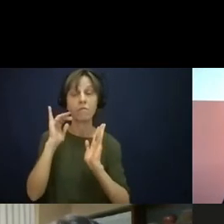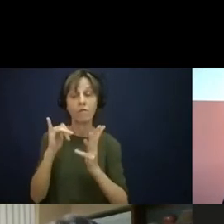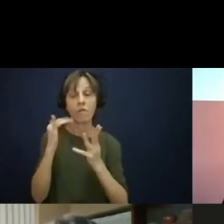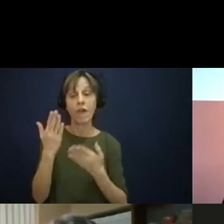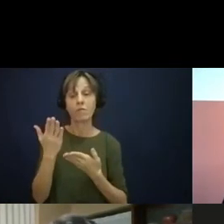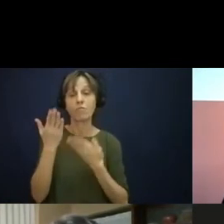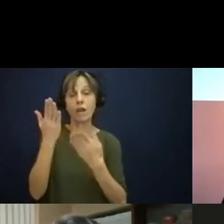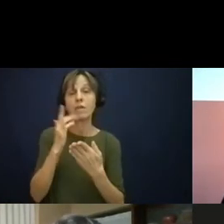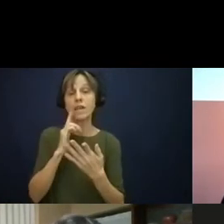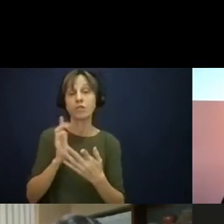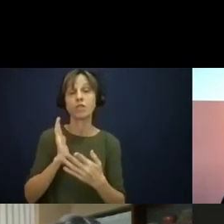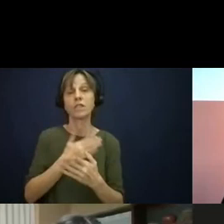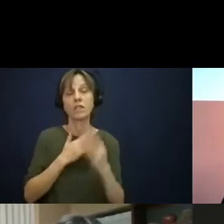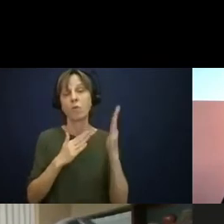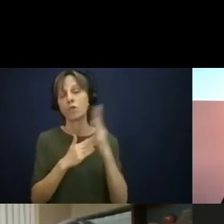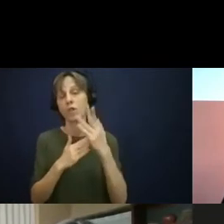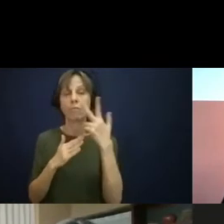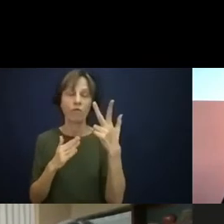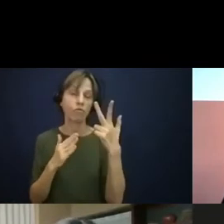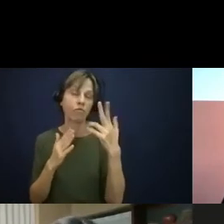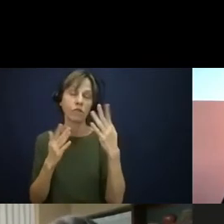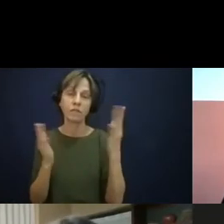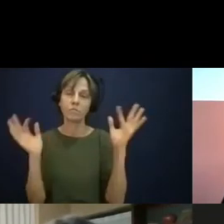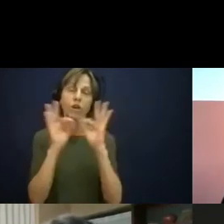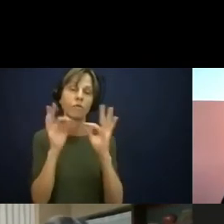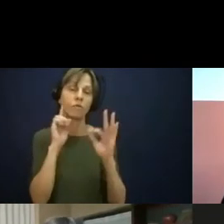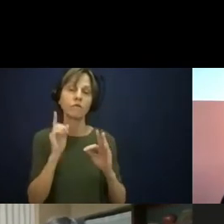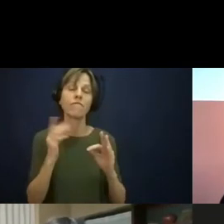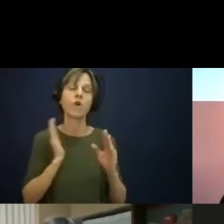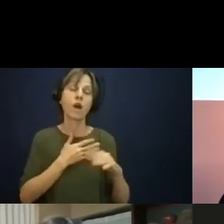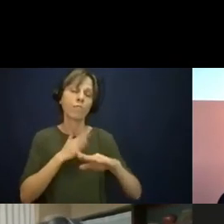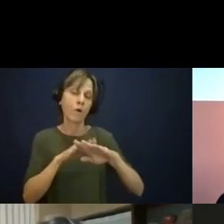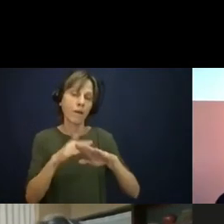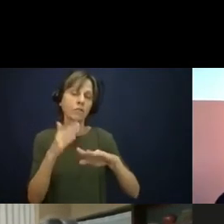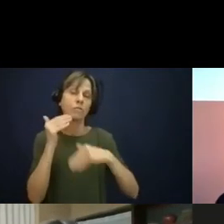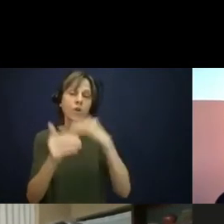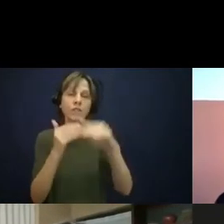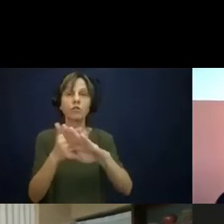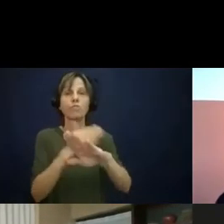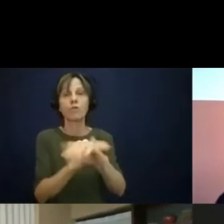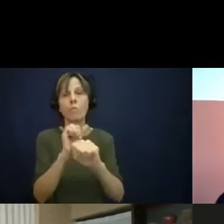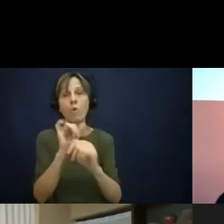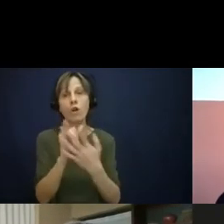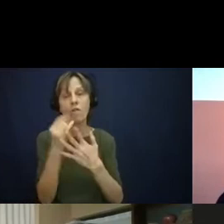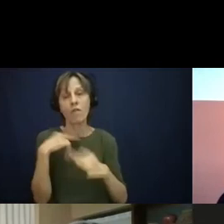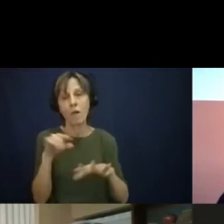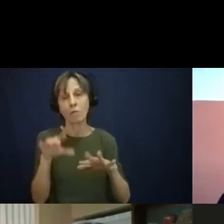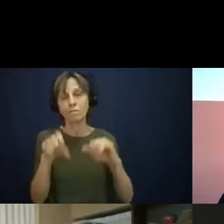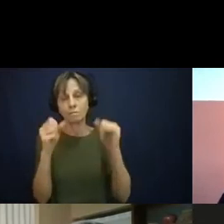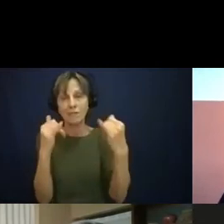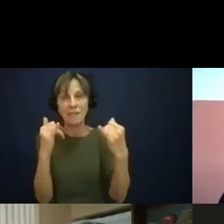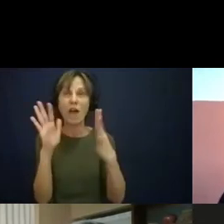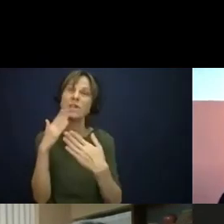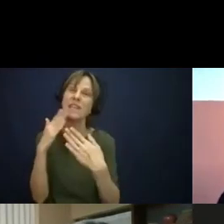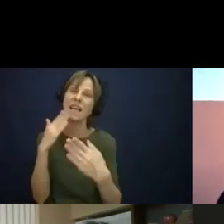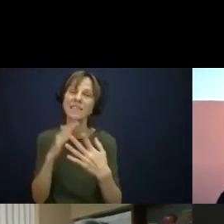3 priorities in our new probation process improvement work that we're embarking on now. Thanks. Thank you so